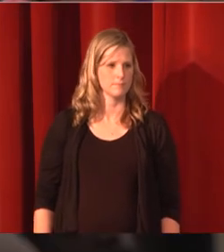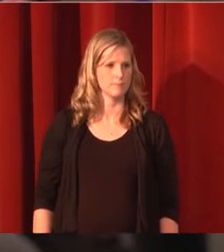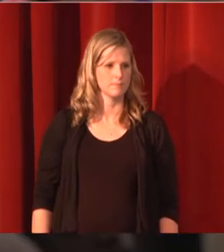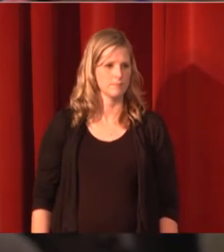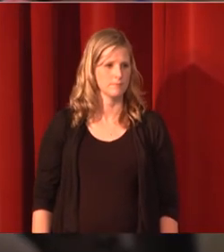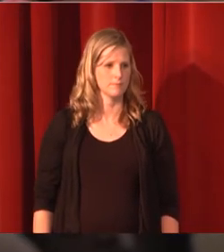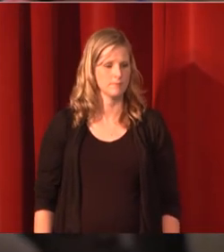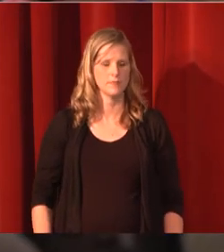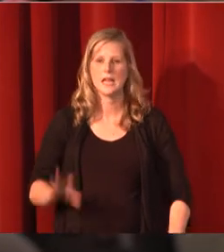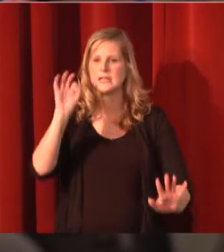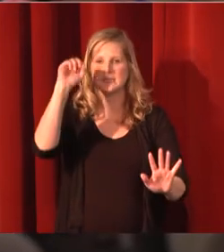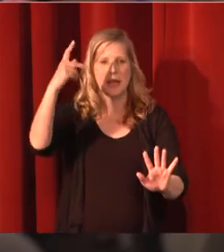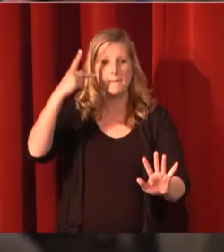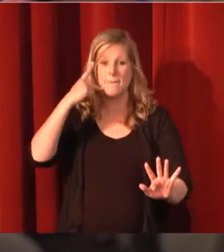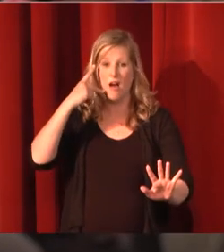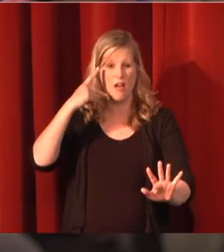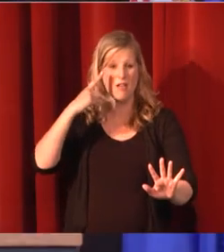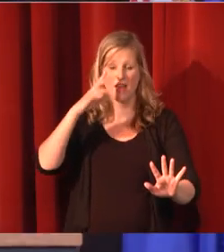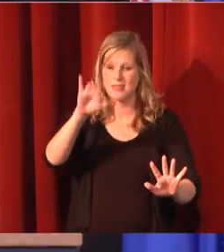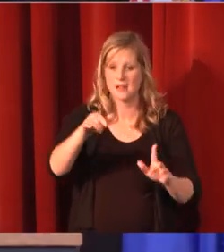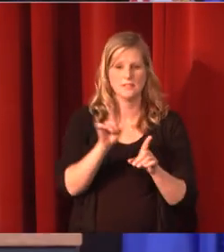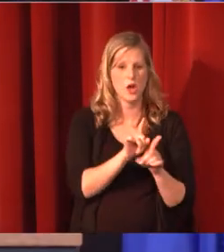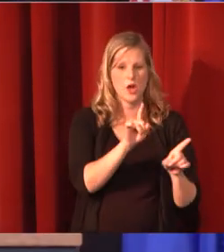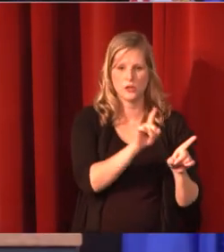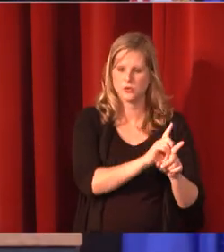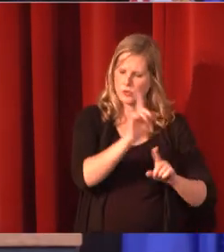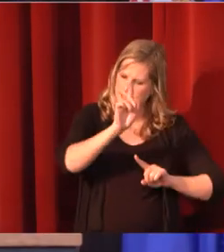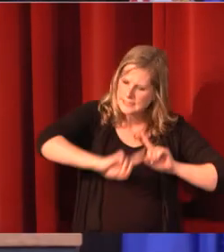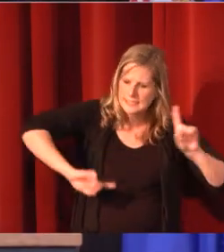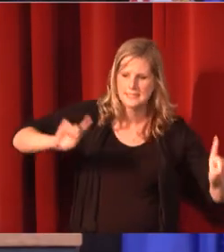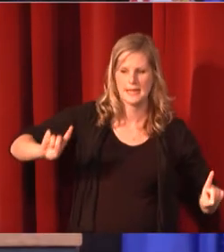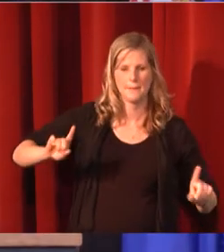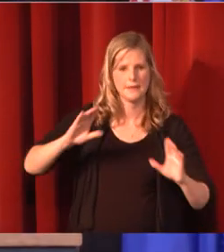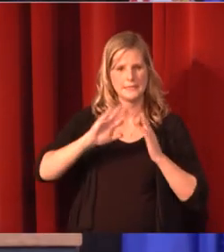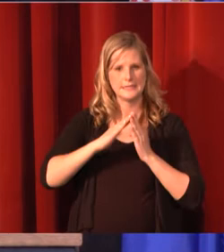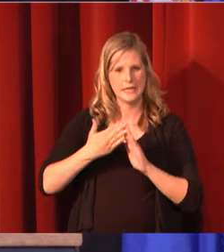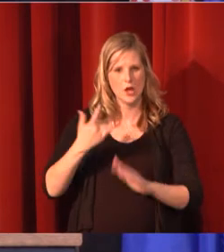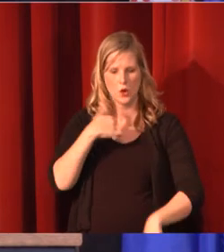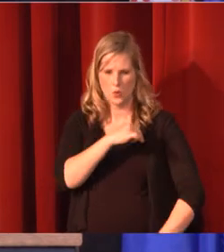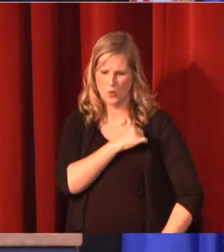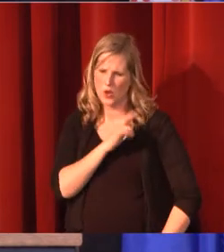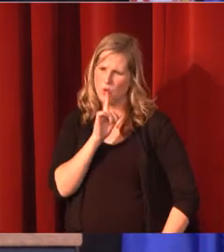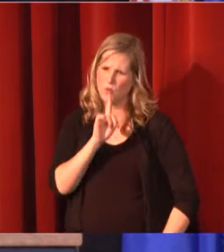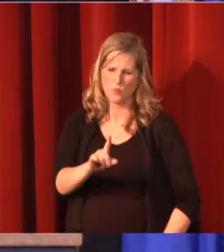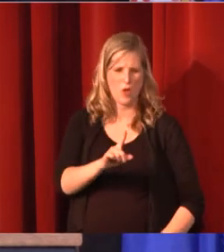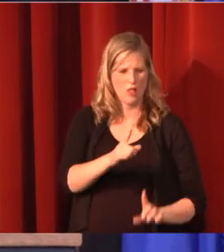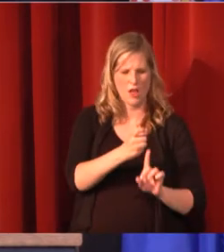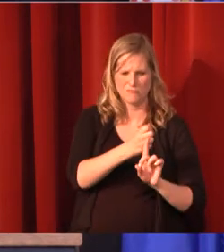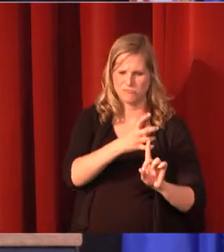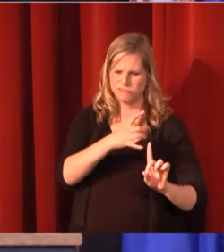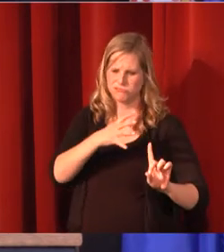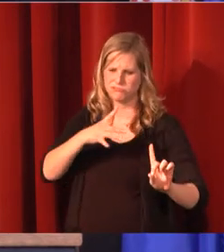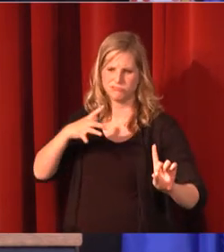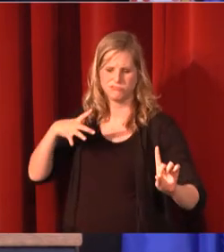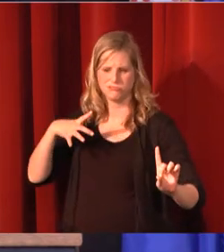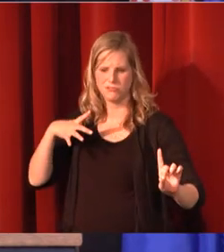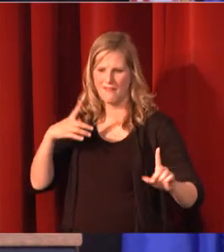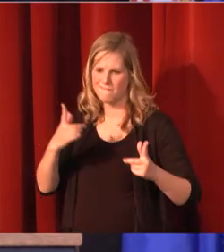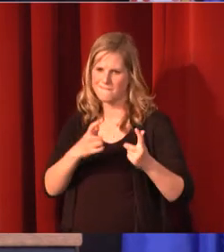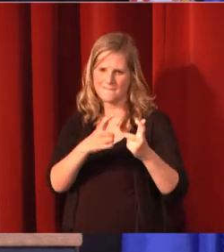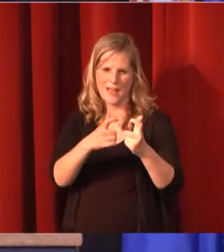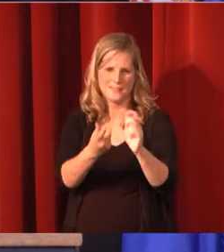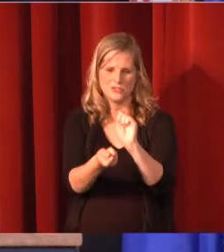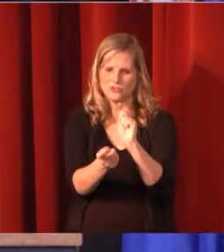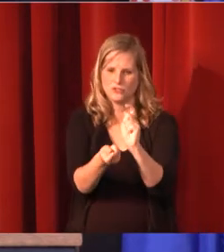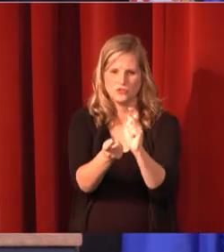st. Paul is also a dynamic city we are a rapidly growing rapidly changing